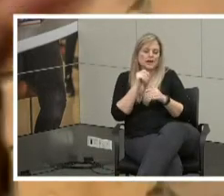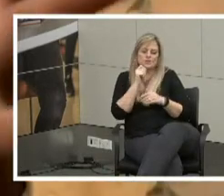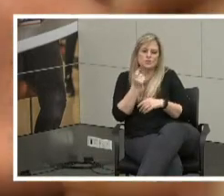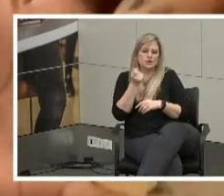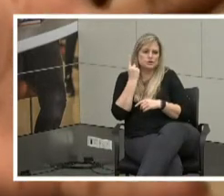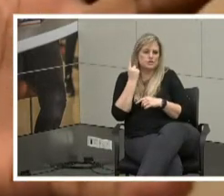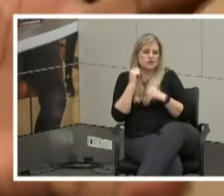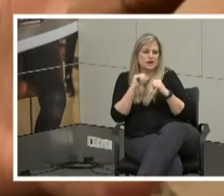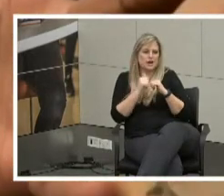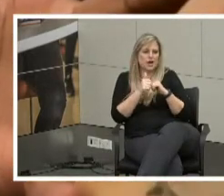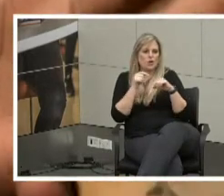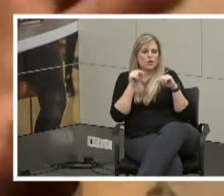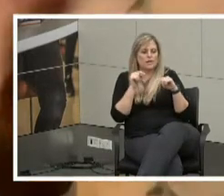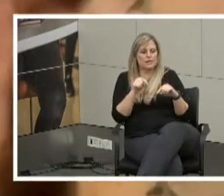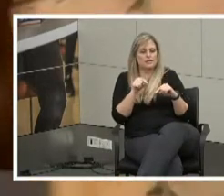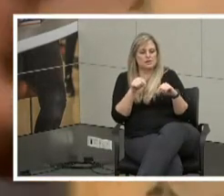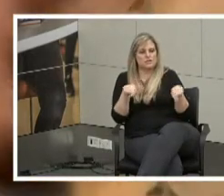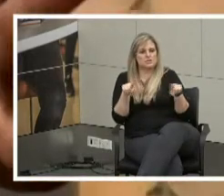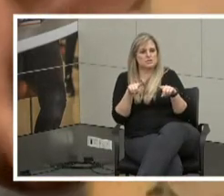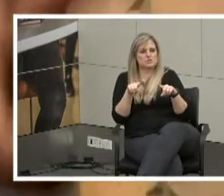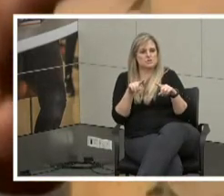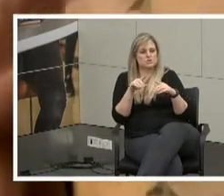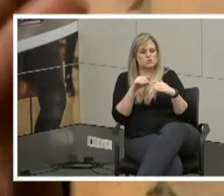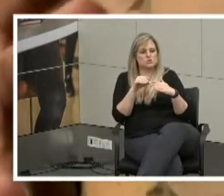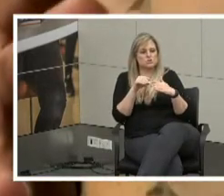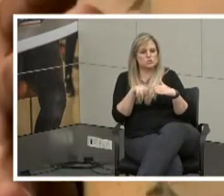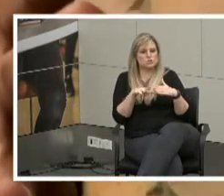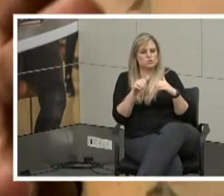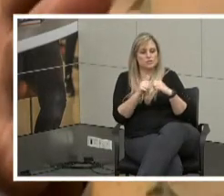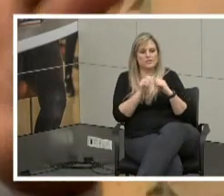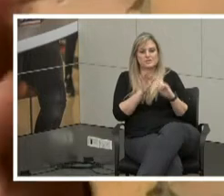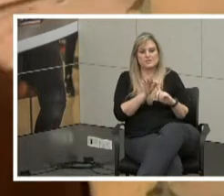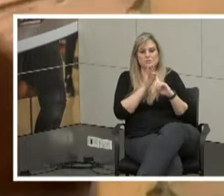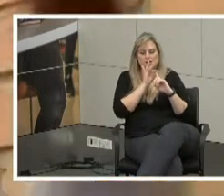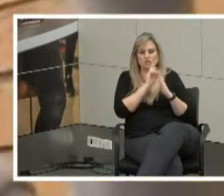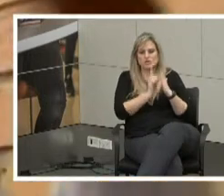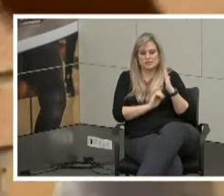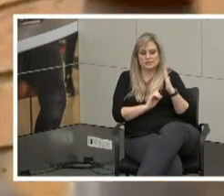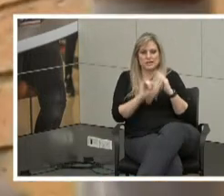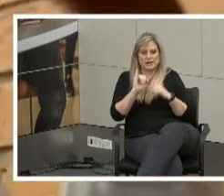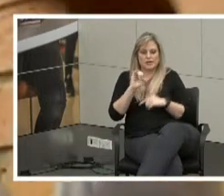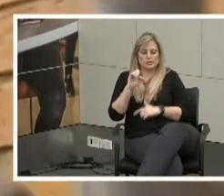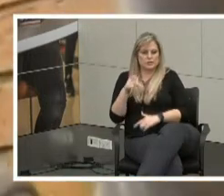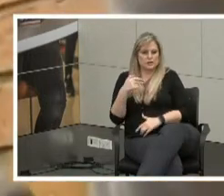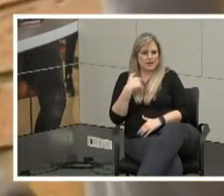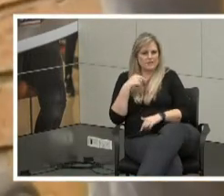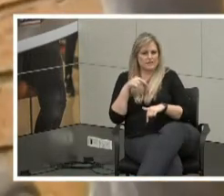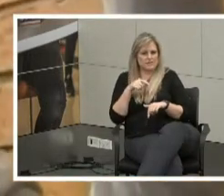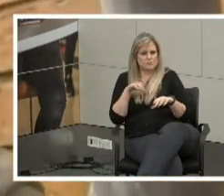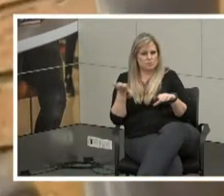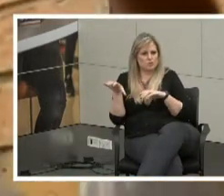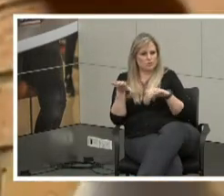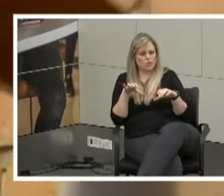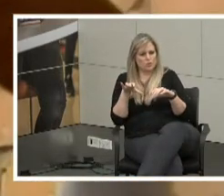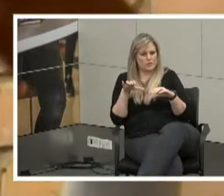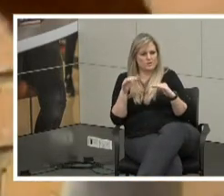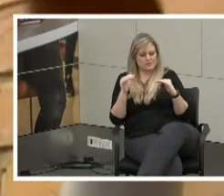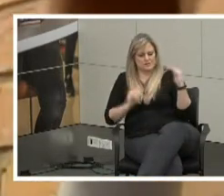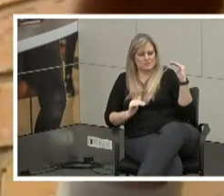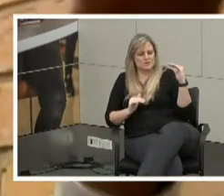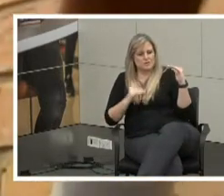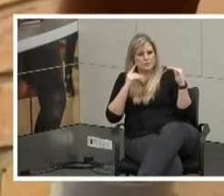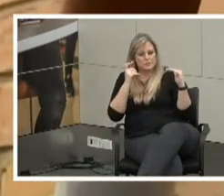how these students with specially designed I have this sort of performance Gap because it